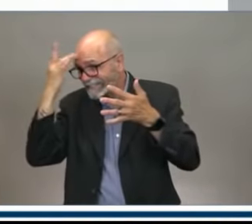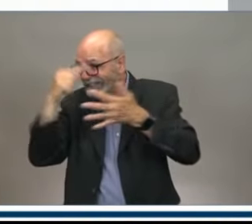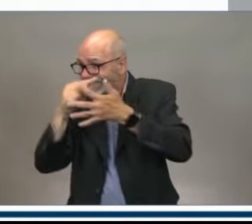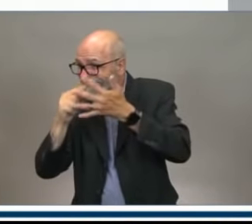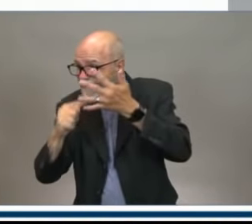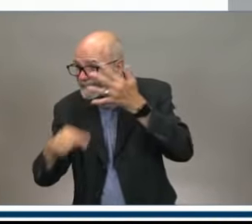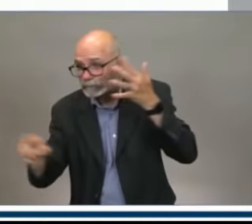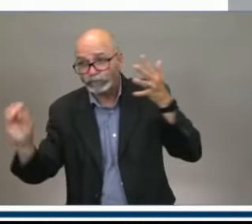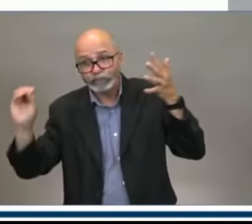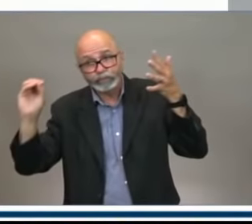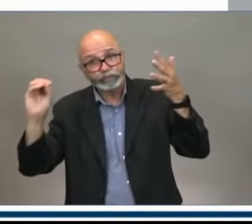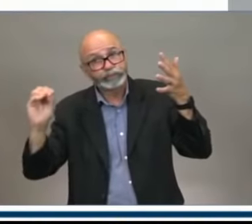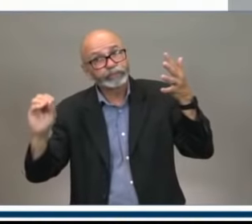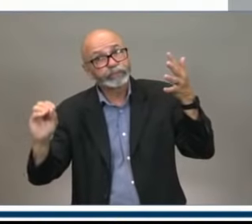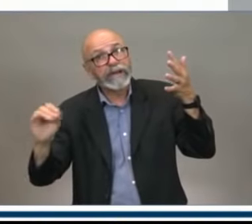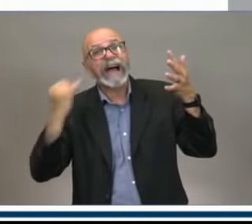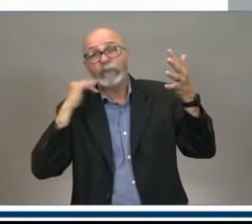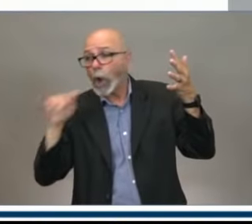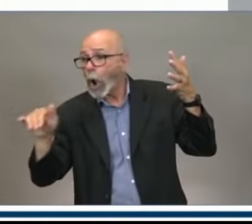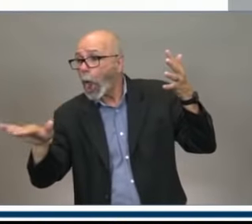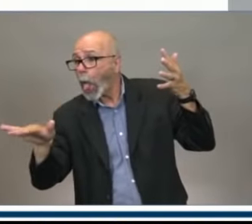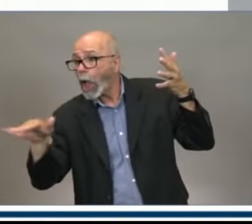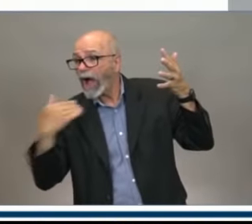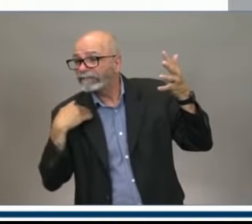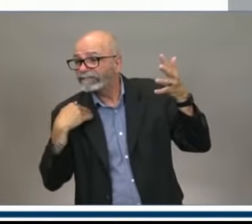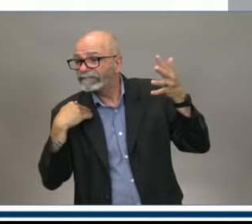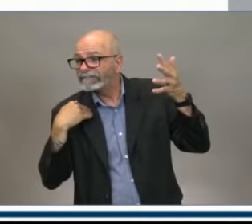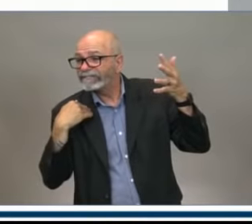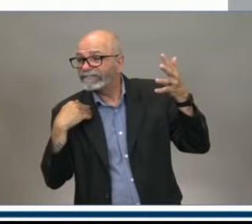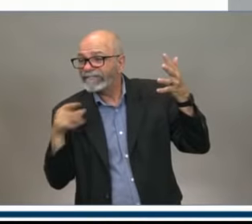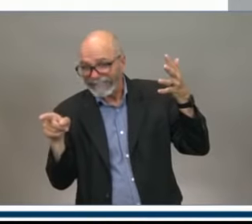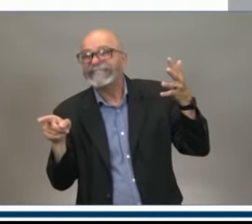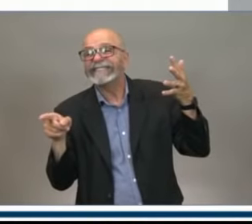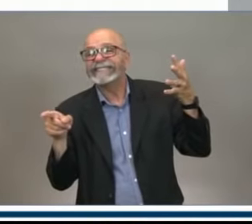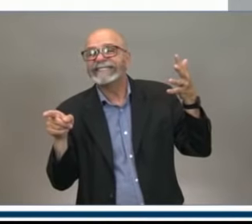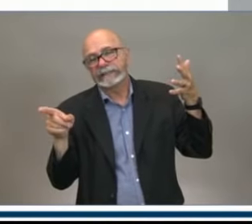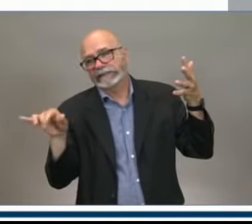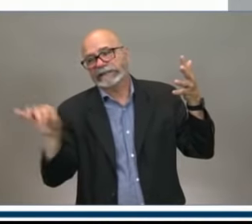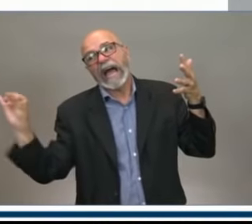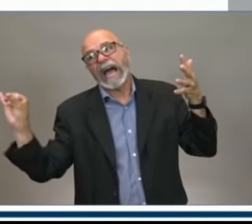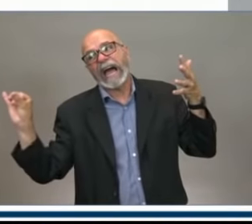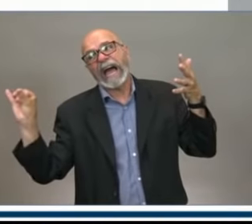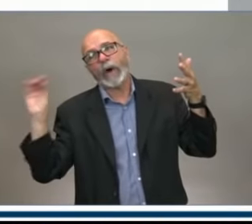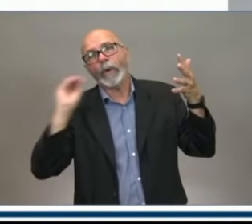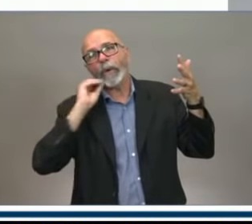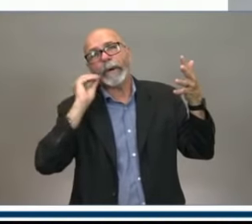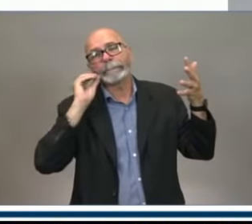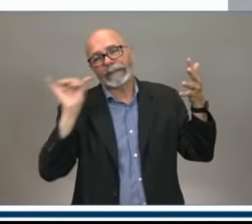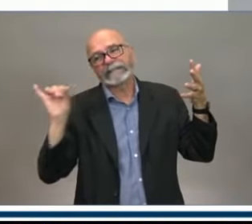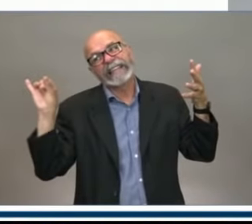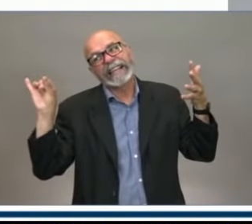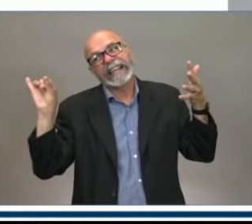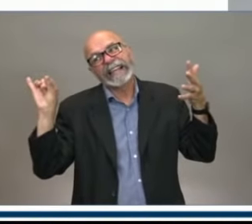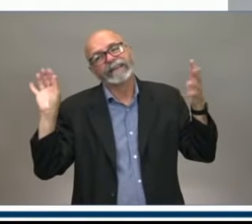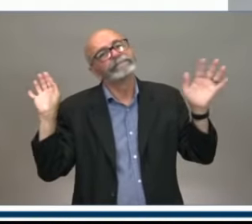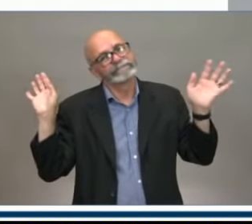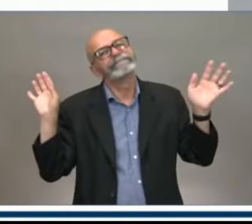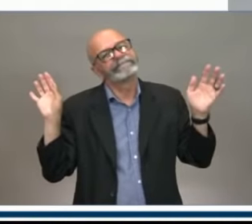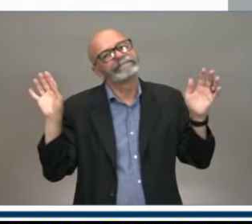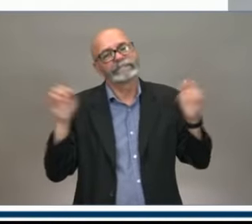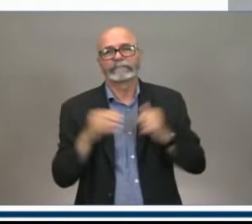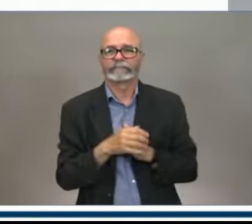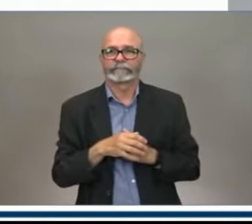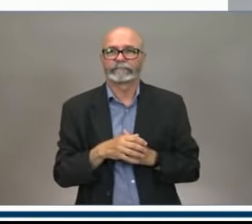says yes to any of those symptoms checklist will be asked to not visit until they've gone through appropriate further screening and testing